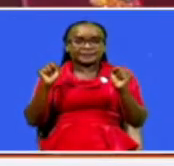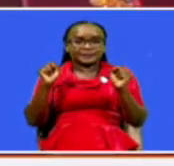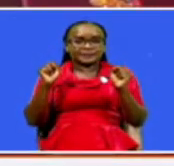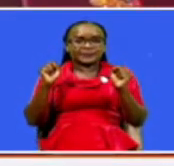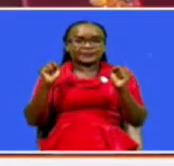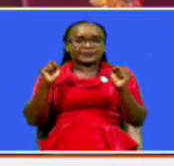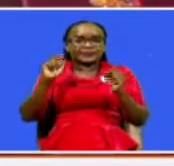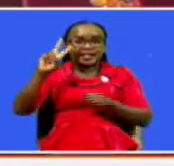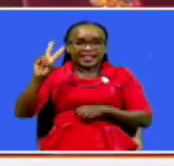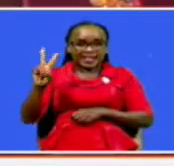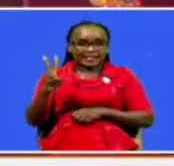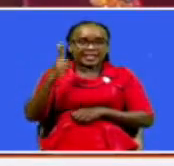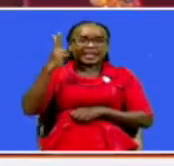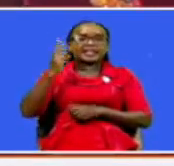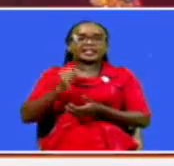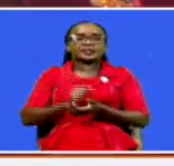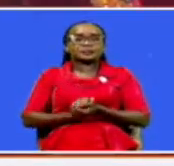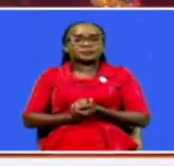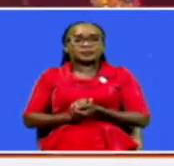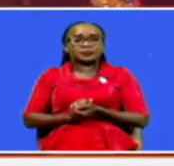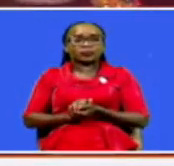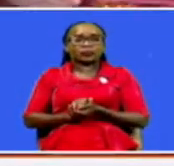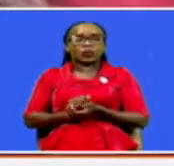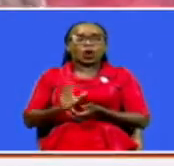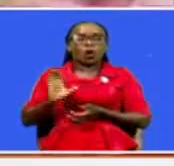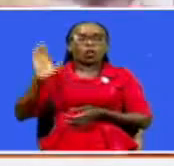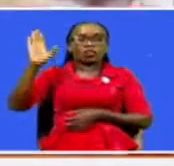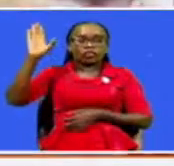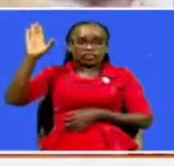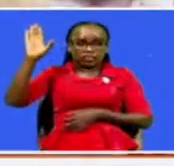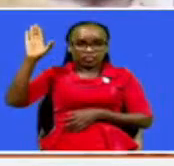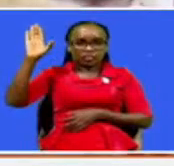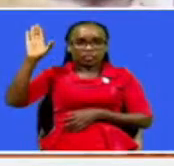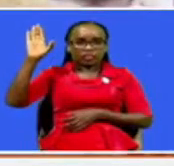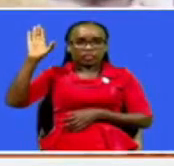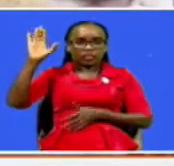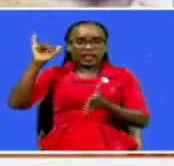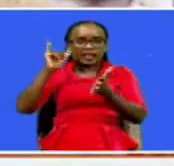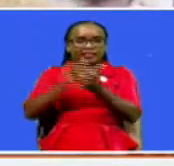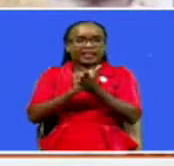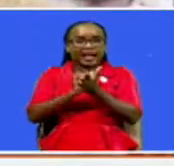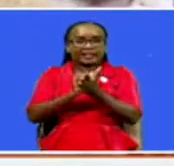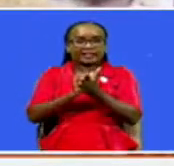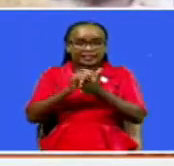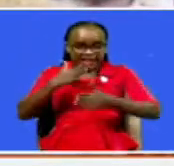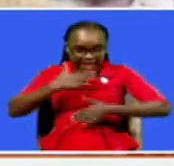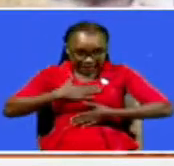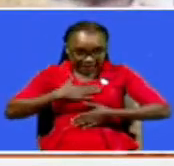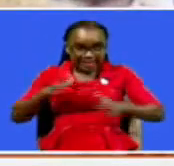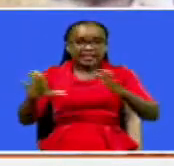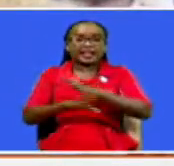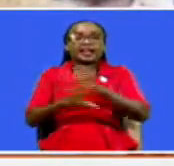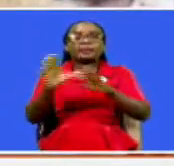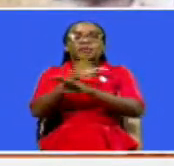The second oath that His Excellency the Deputy President